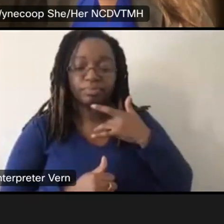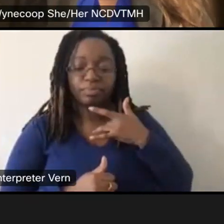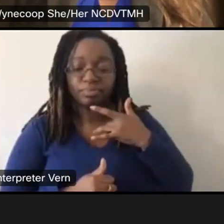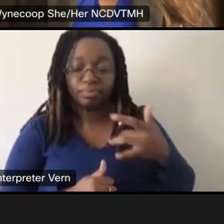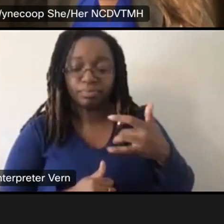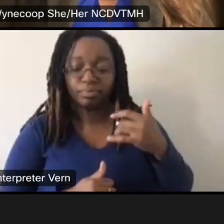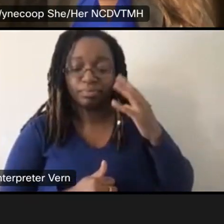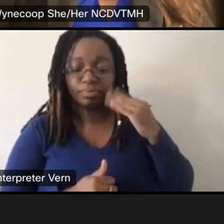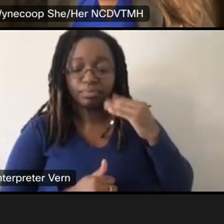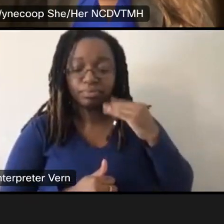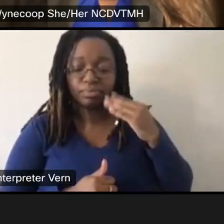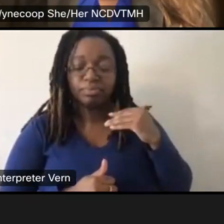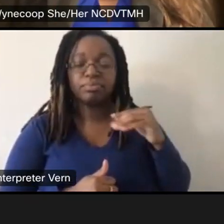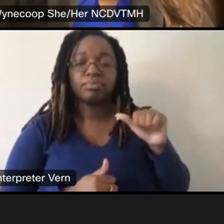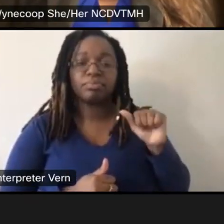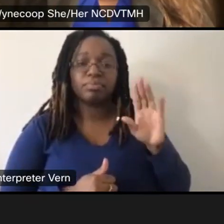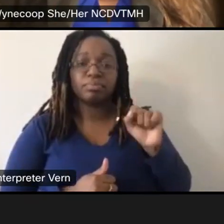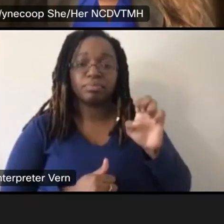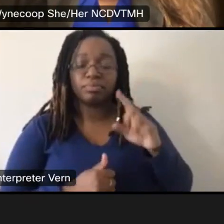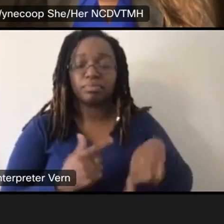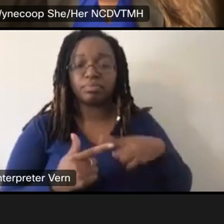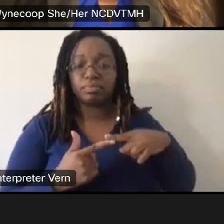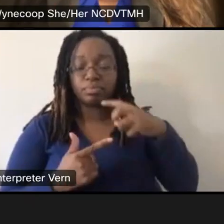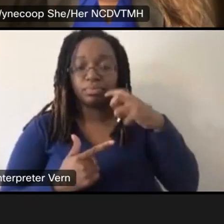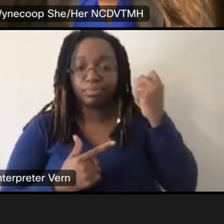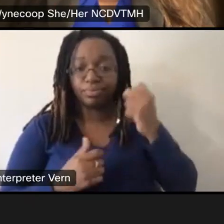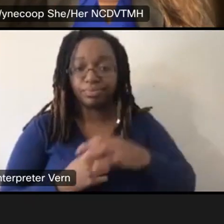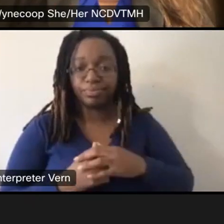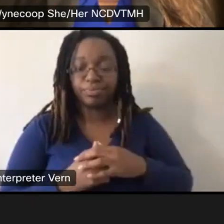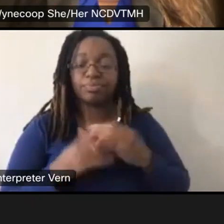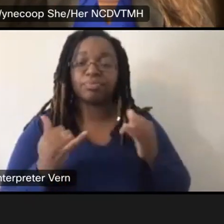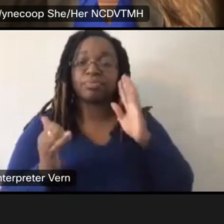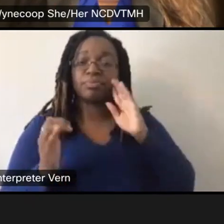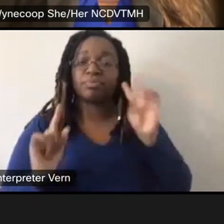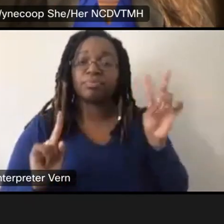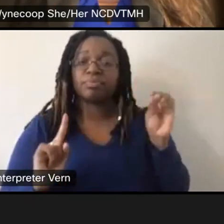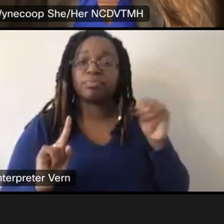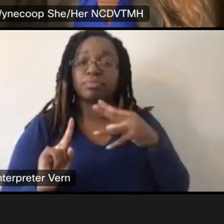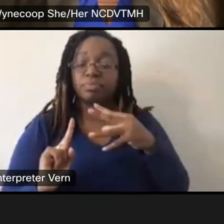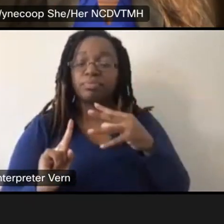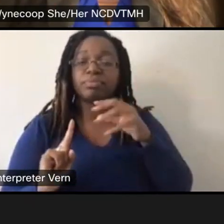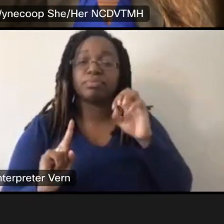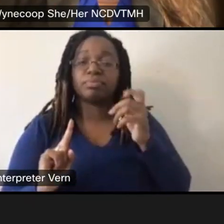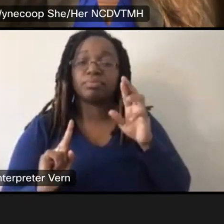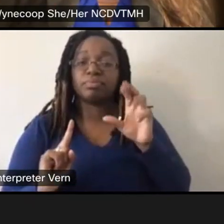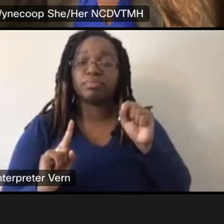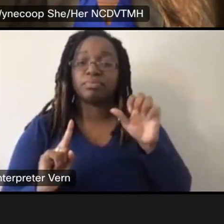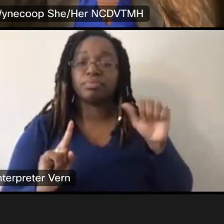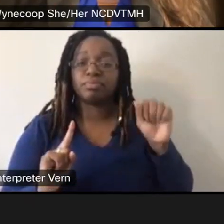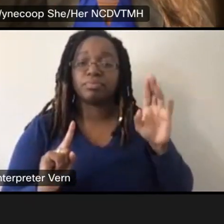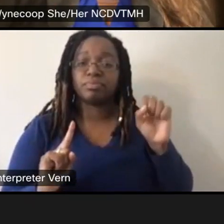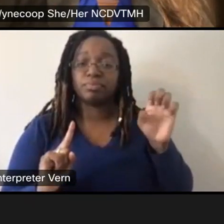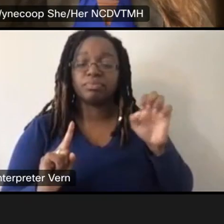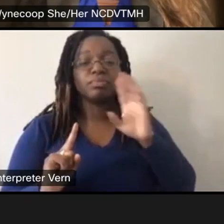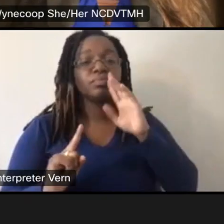The purpose of today's webinar is to highlight the impacts of elder abuse and include these conversations within the domestic violence